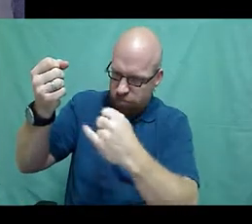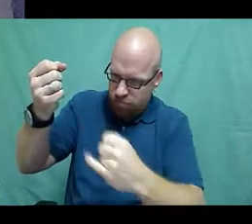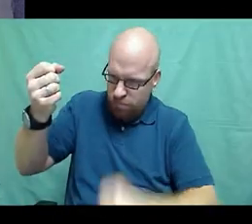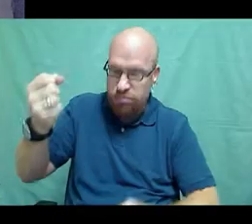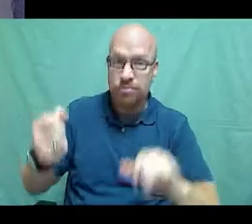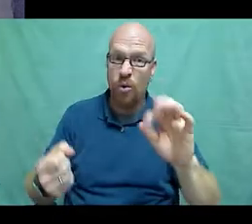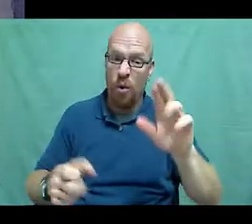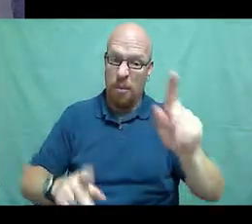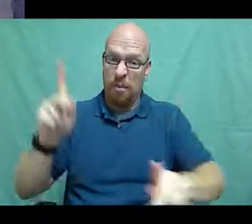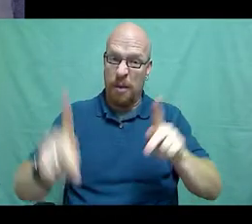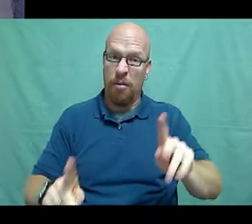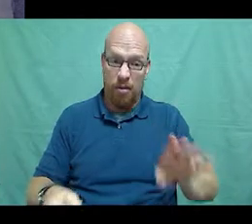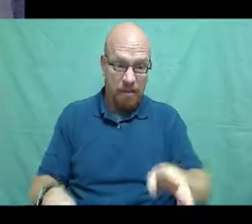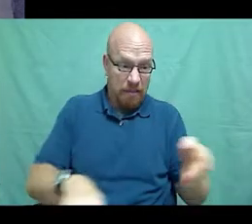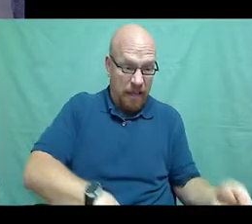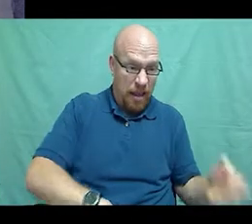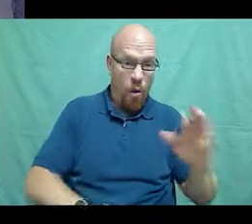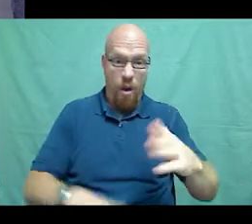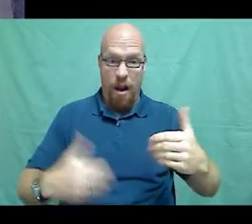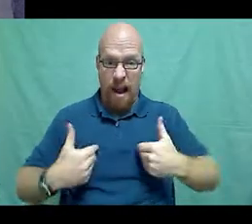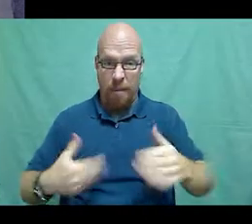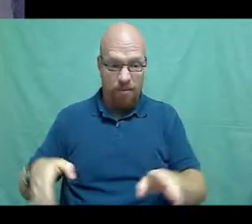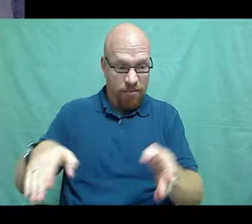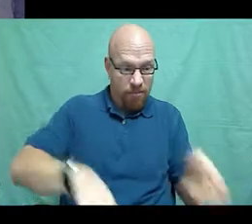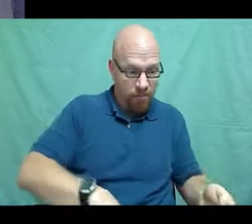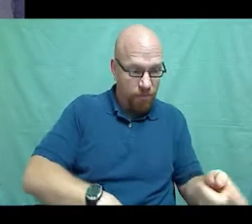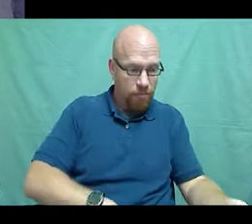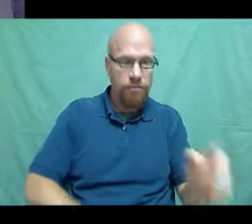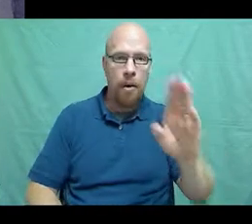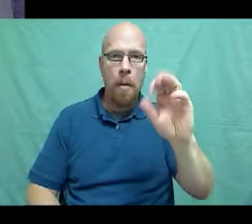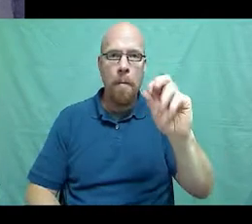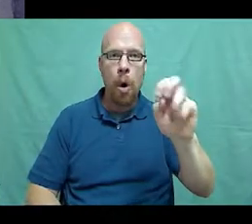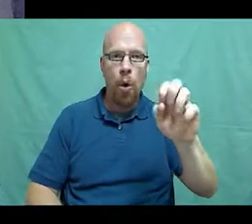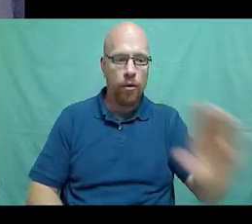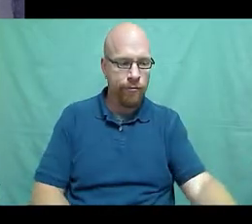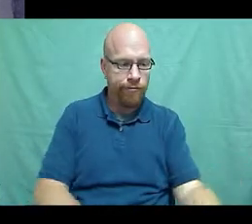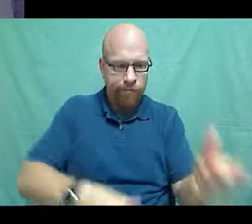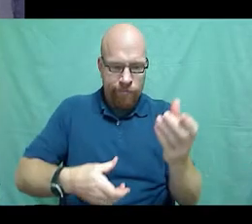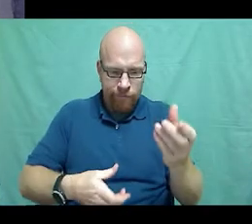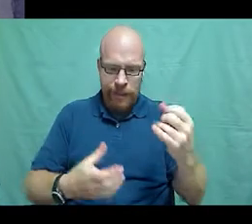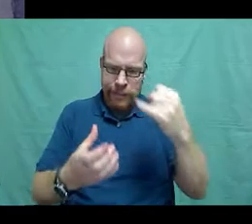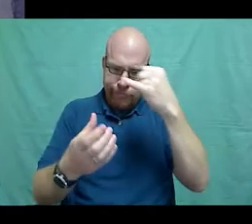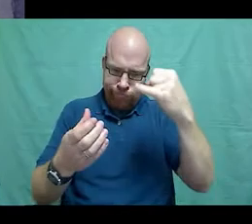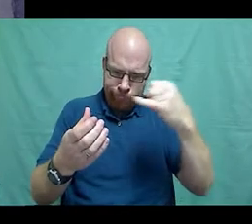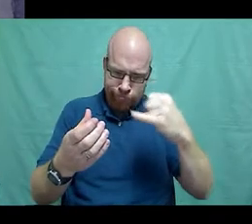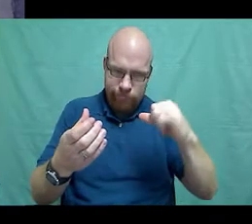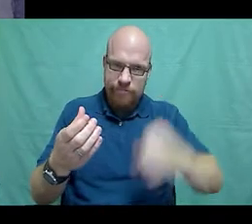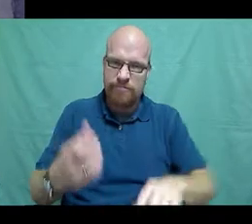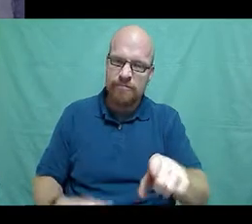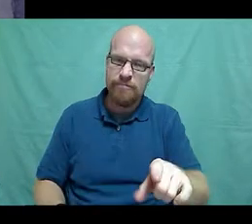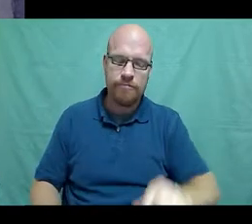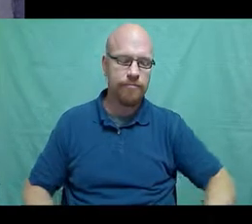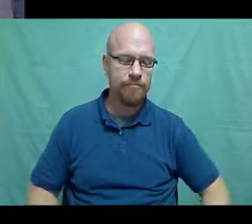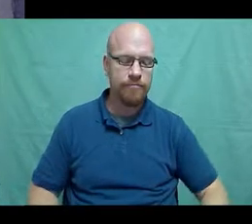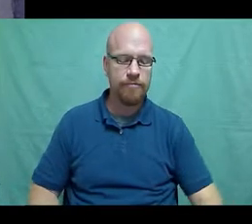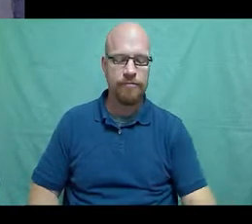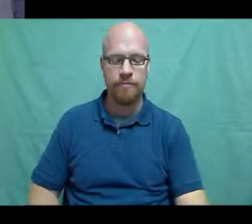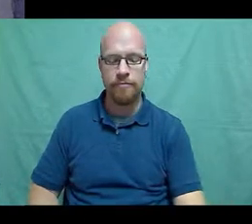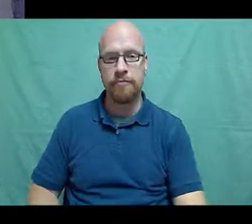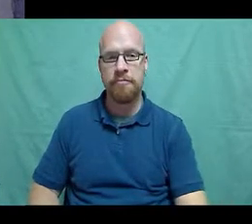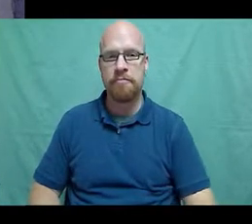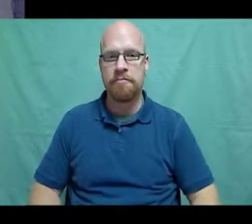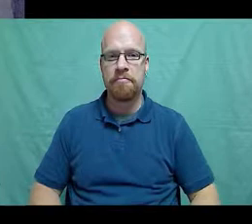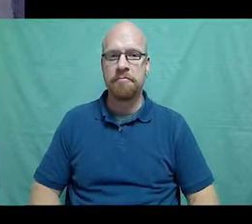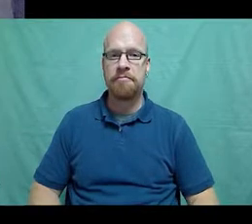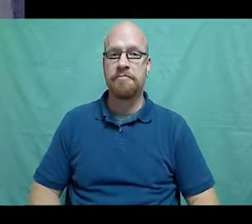have to use sticks, or if a person were to die or an animal were to die, they would get the bones from